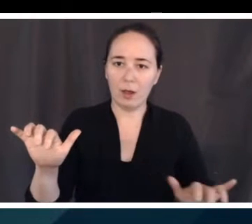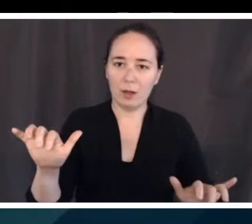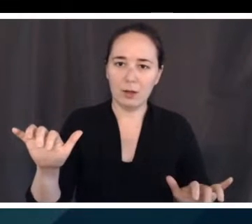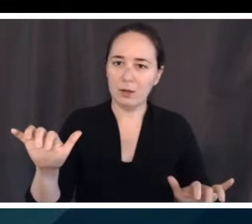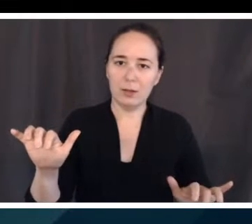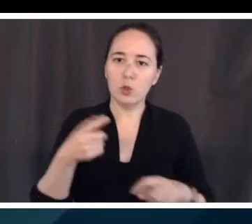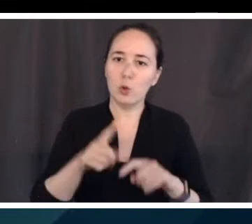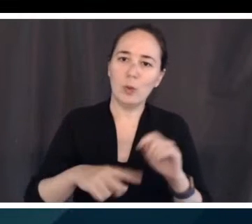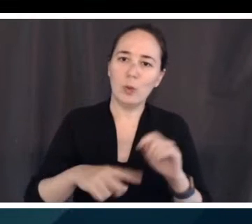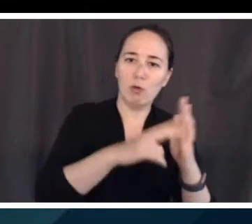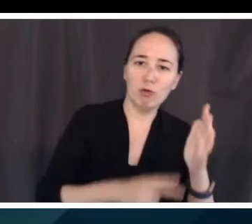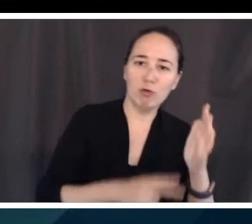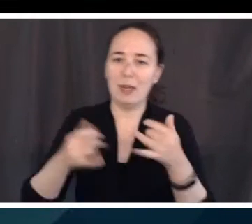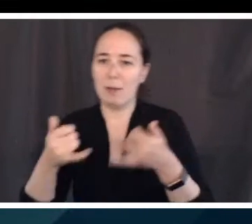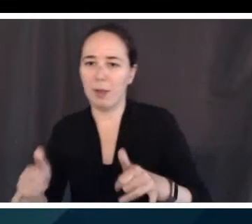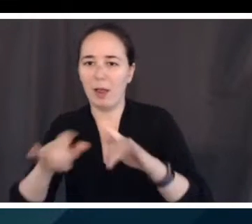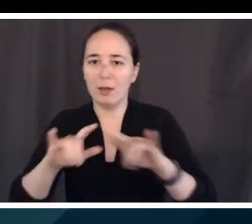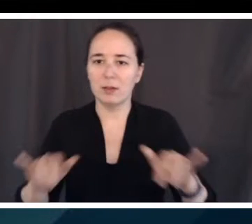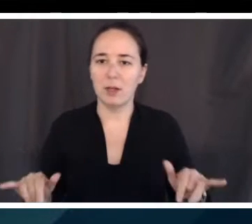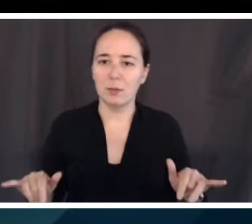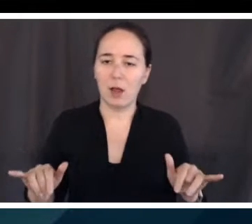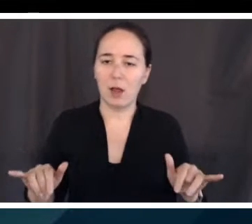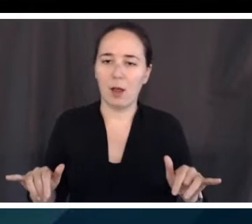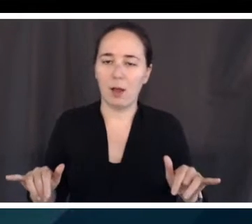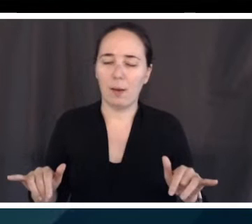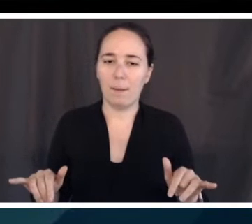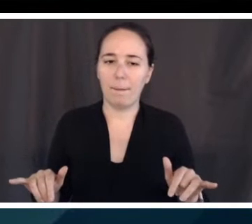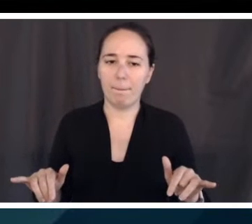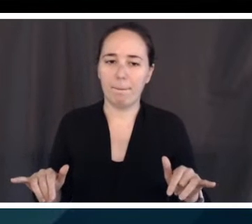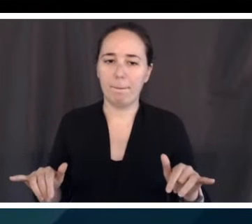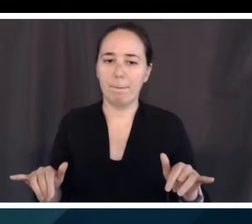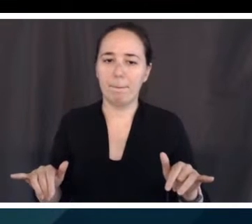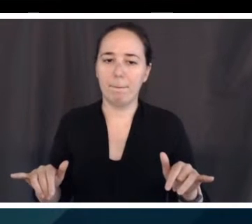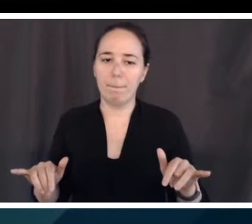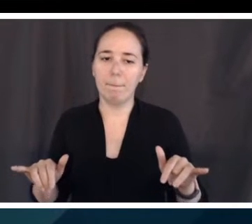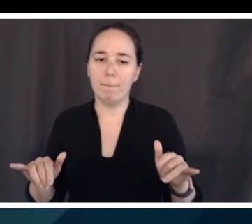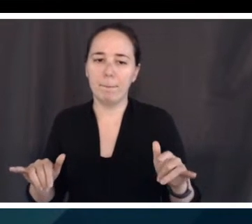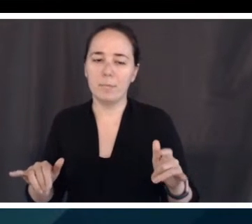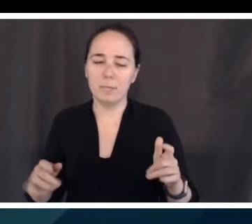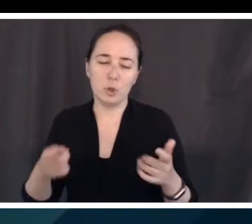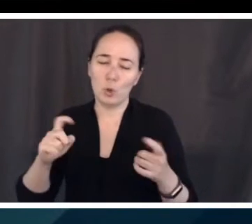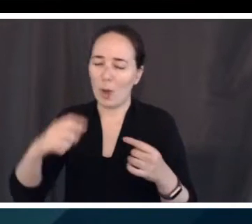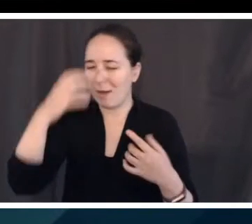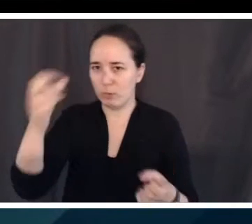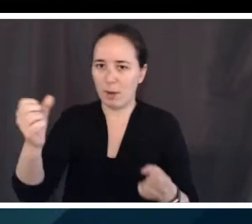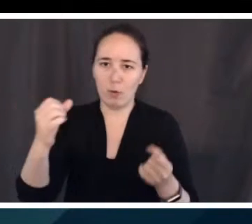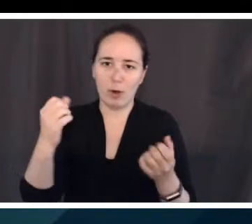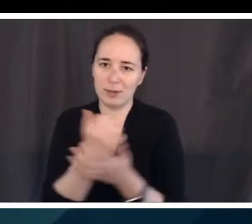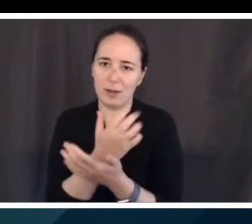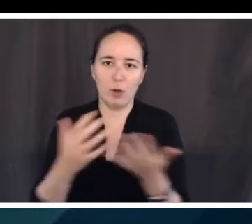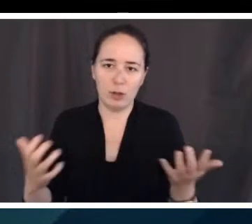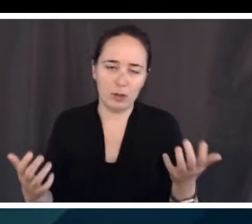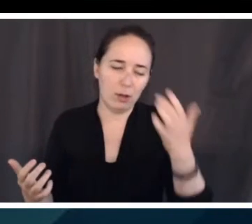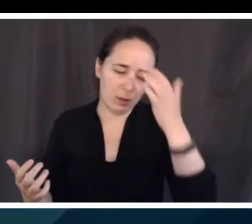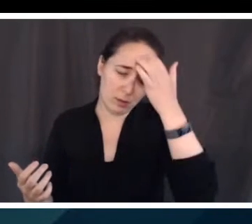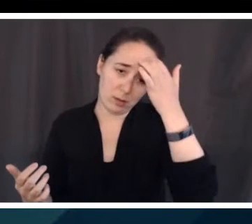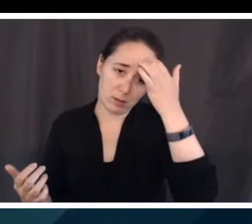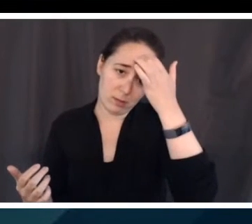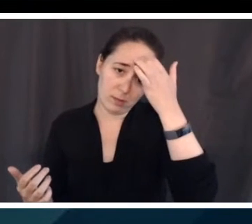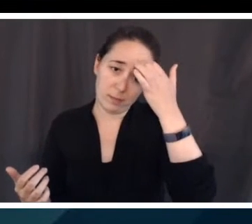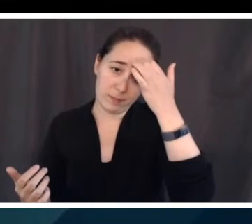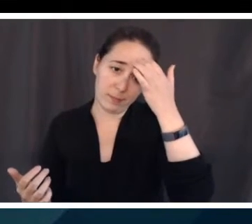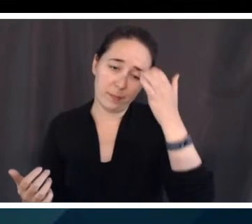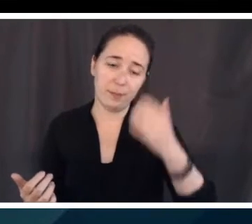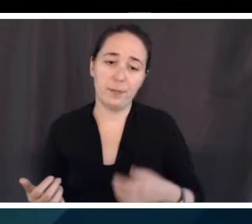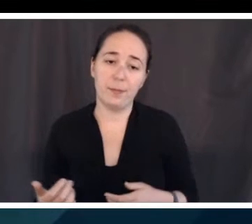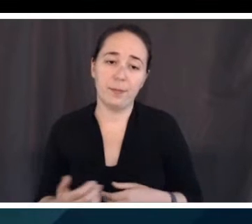So it all boils down to memorization anyway. So uh, it might not make